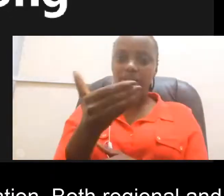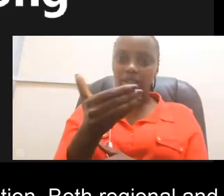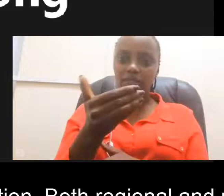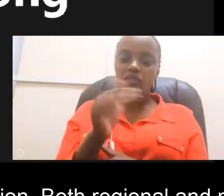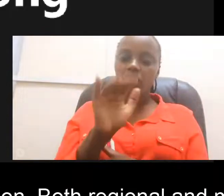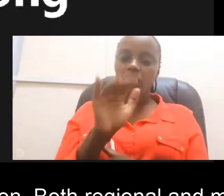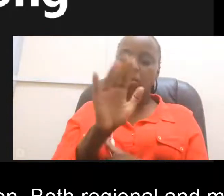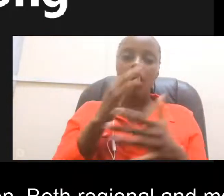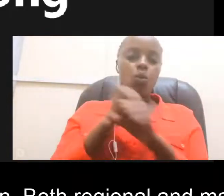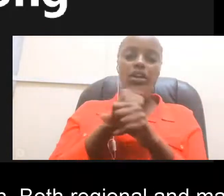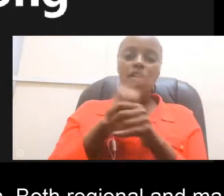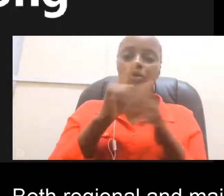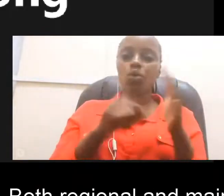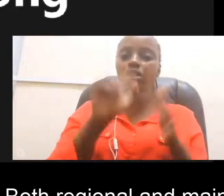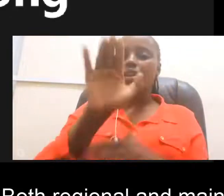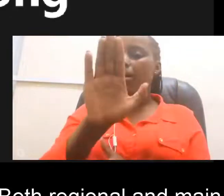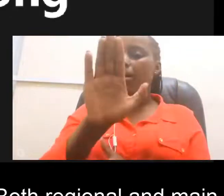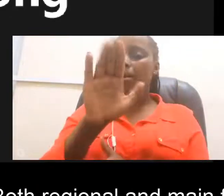working in your